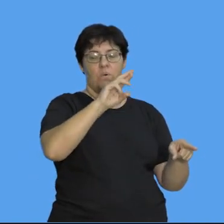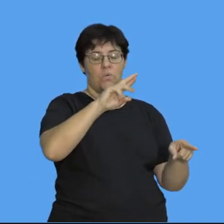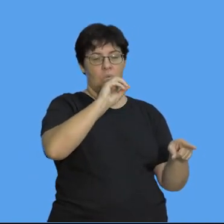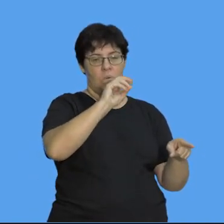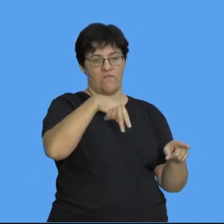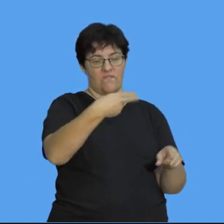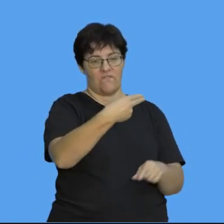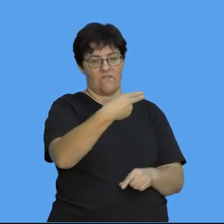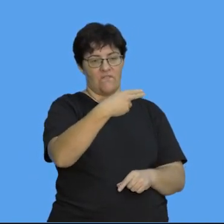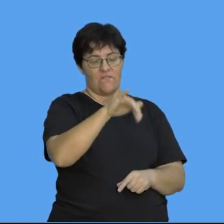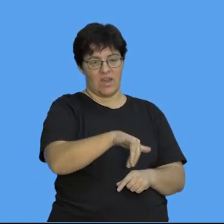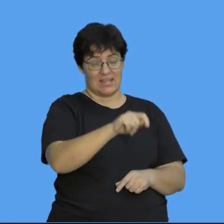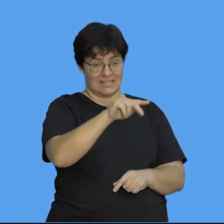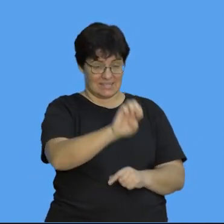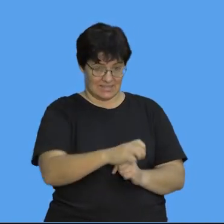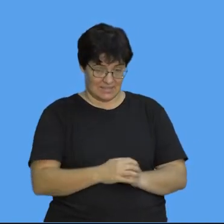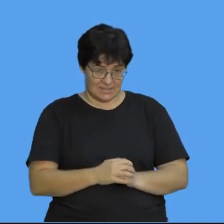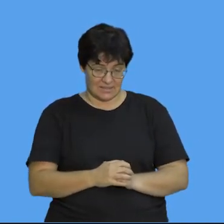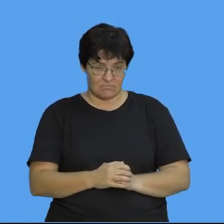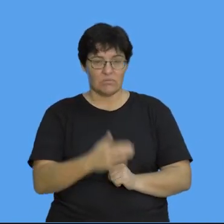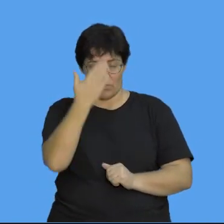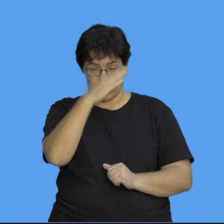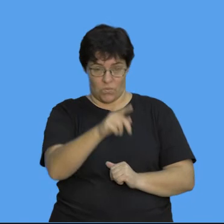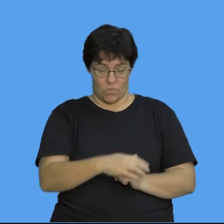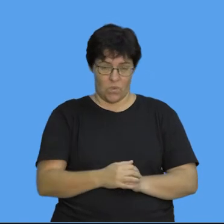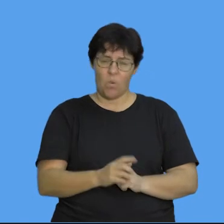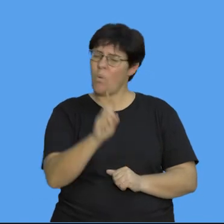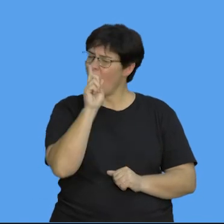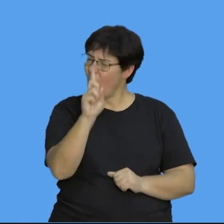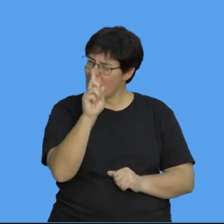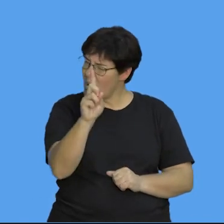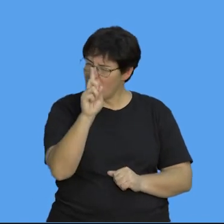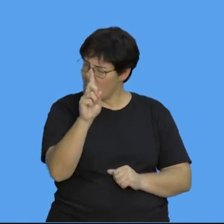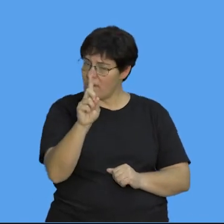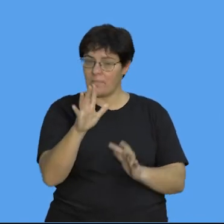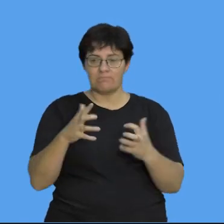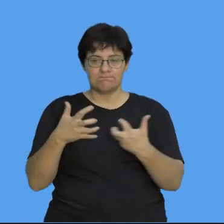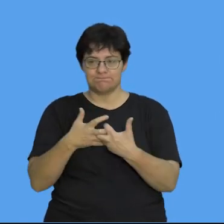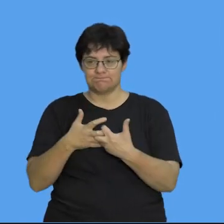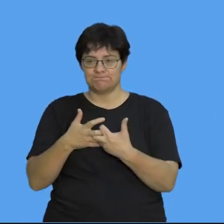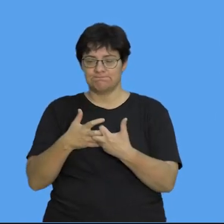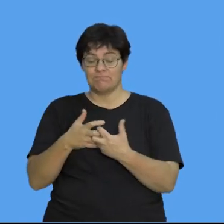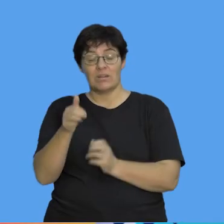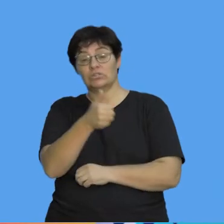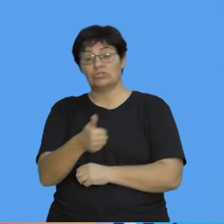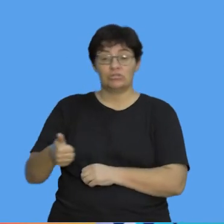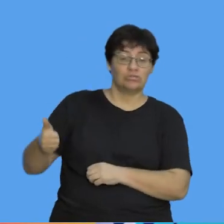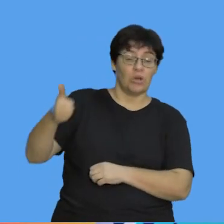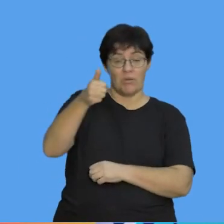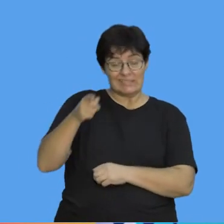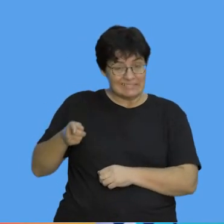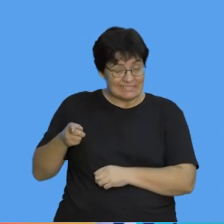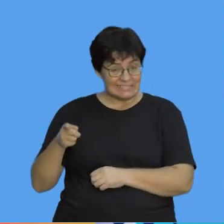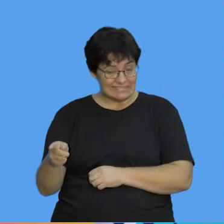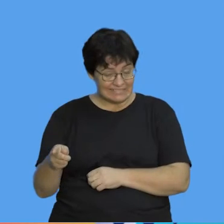generation. So please make sure that you know that. The only plant group where the dominant generation